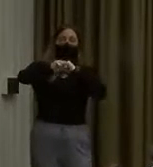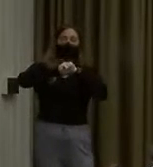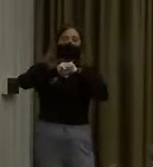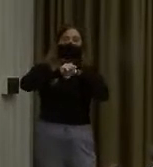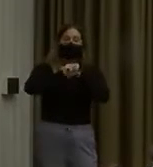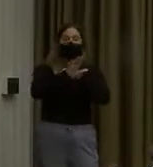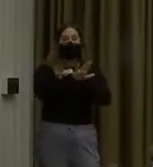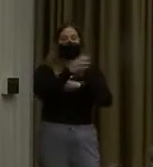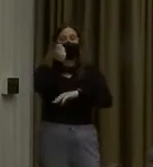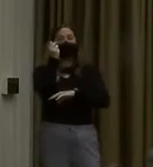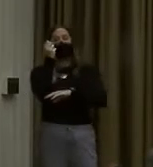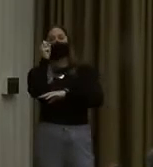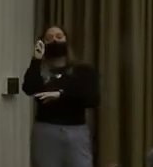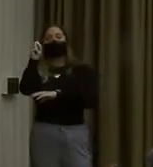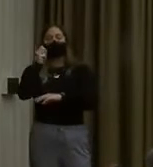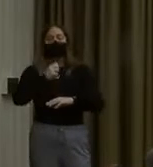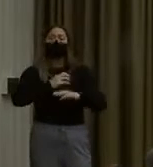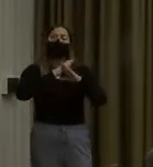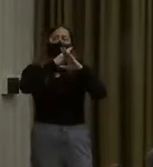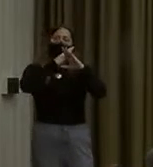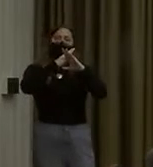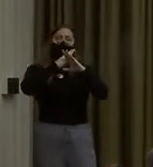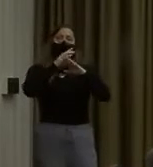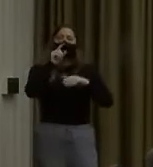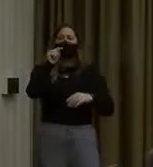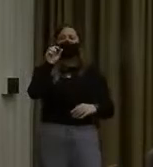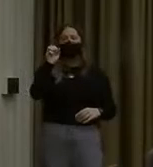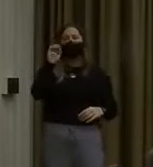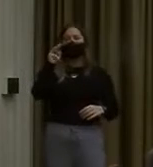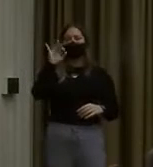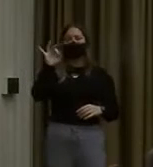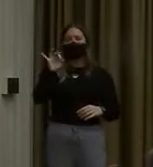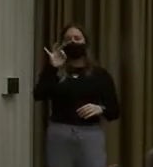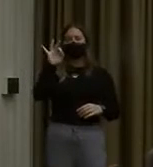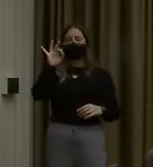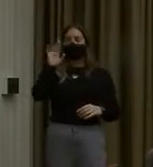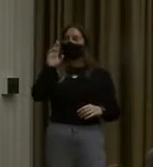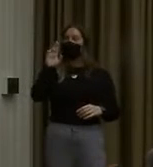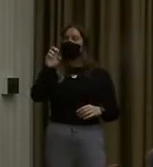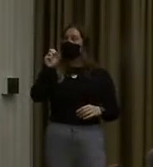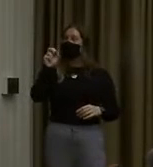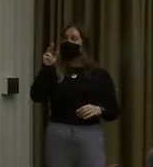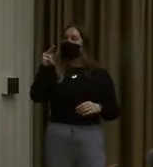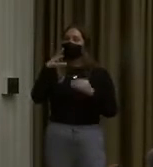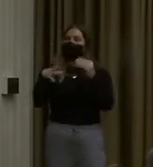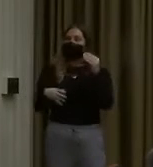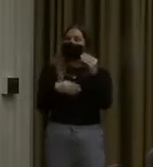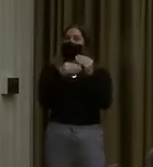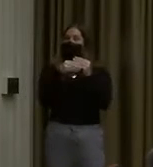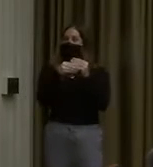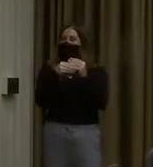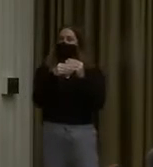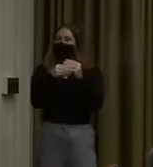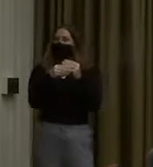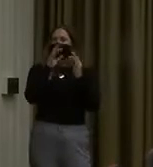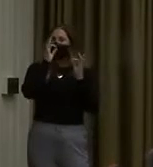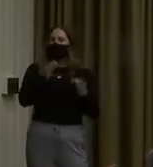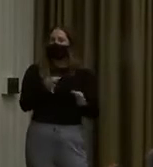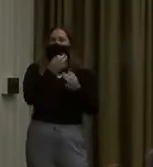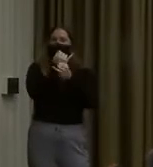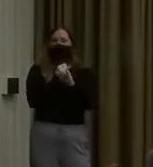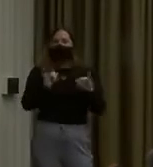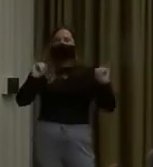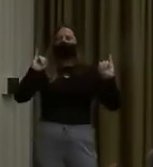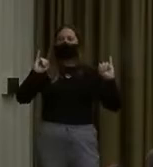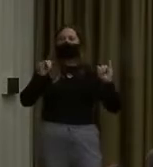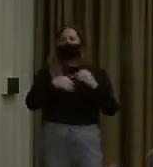whatnot, and yes, he prevented Thomas Jefferson from putting a piece in the Declaration of Independence blaming the King of England